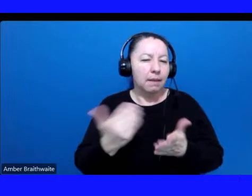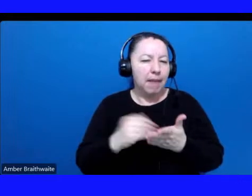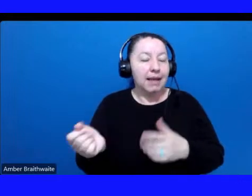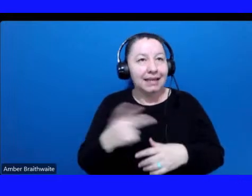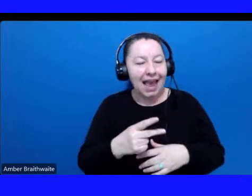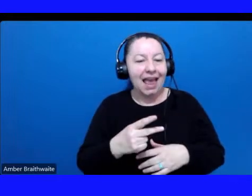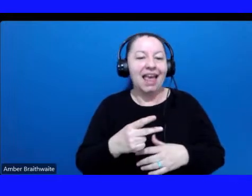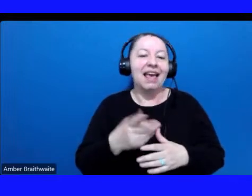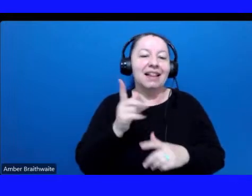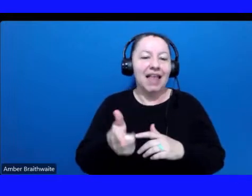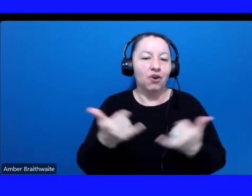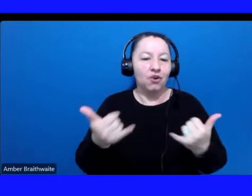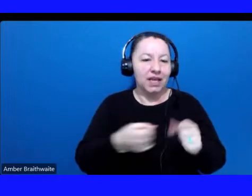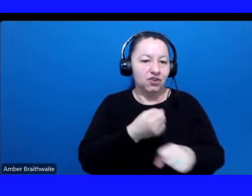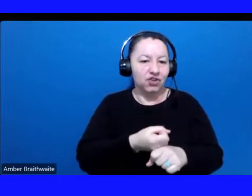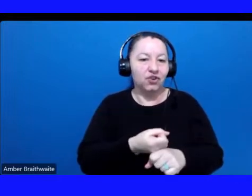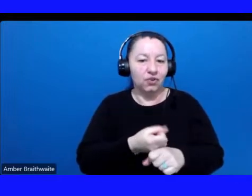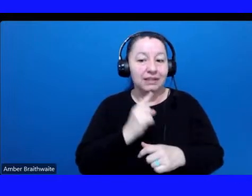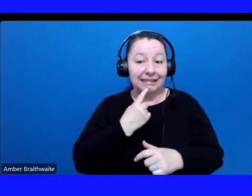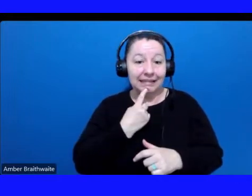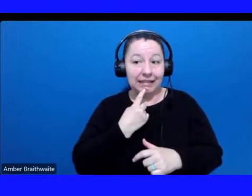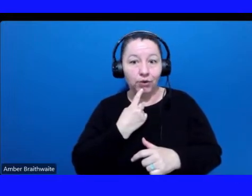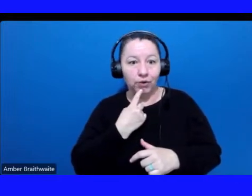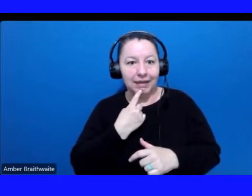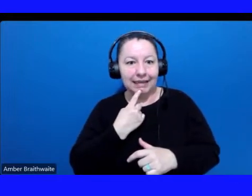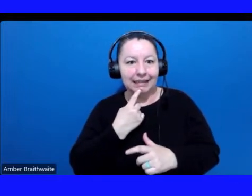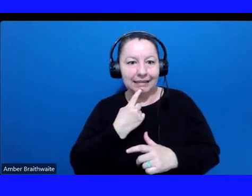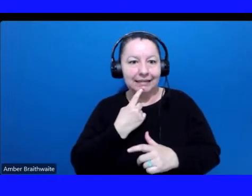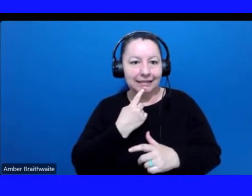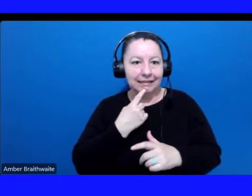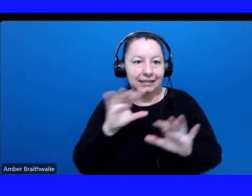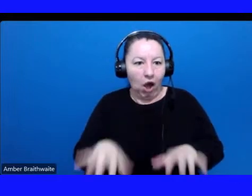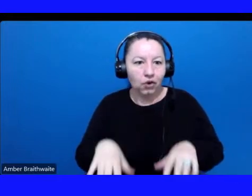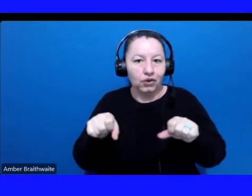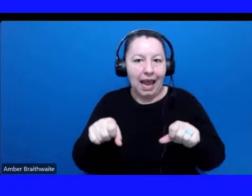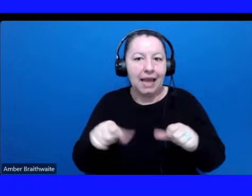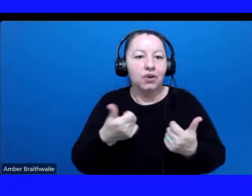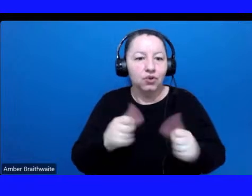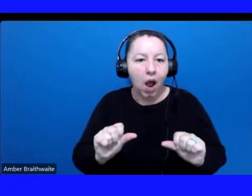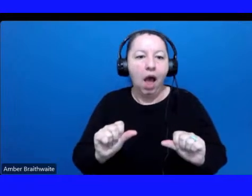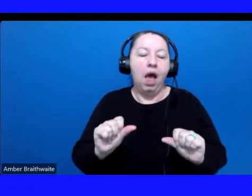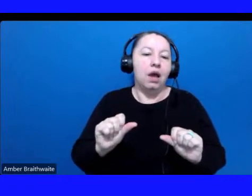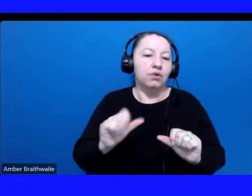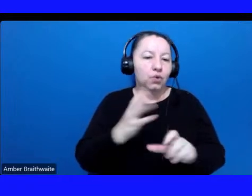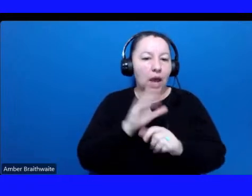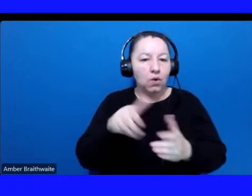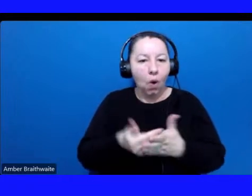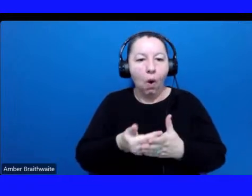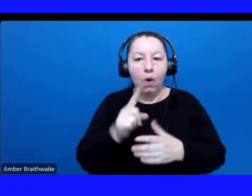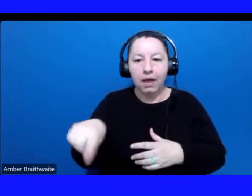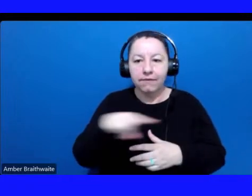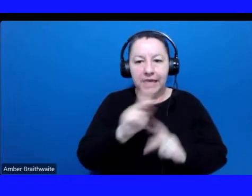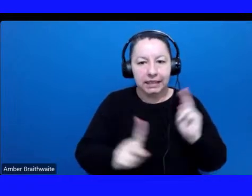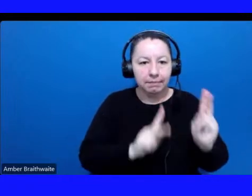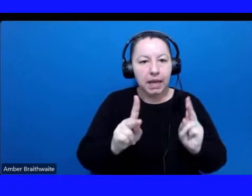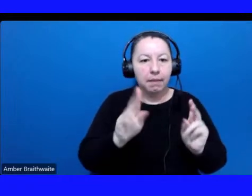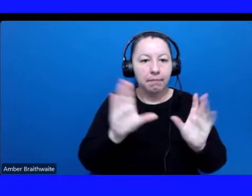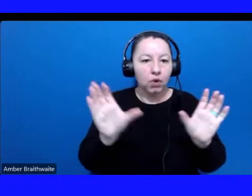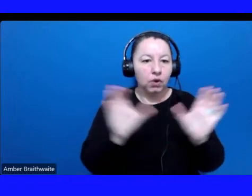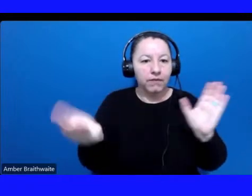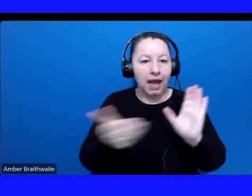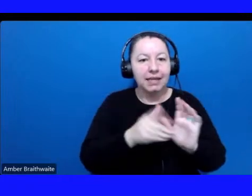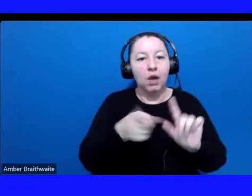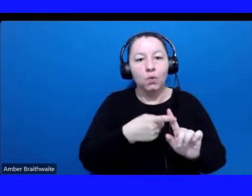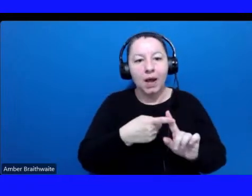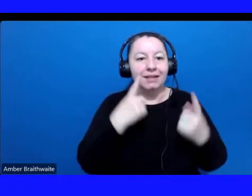where cost sharing is impactful. These federal provisions require managed care plans